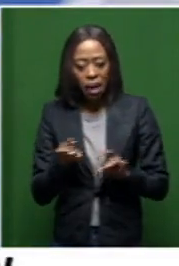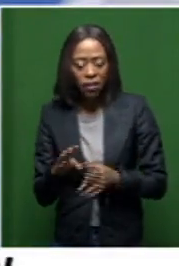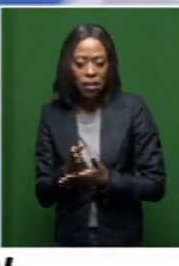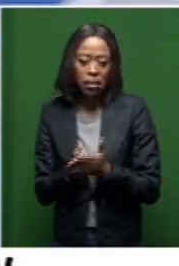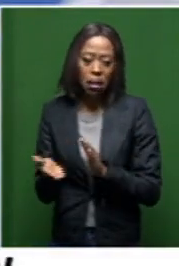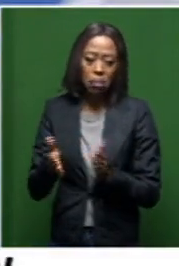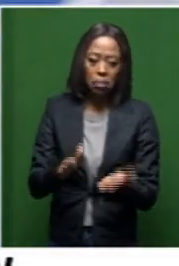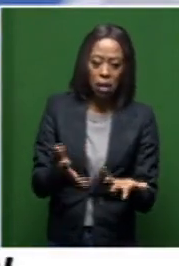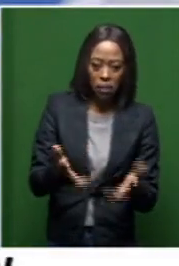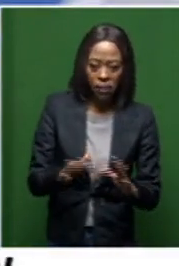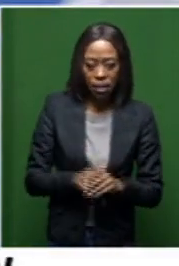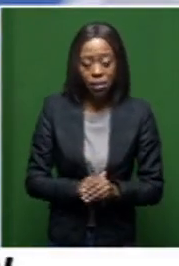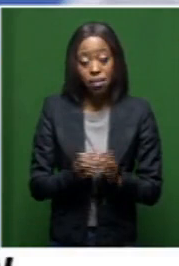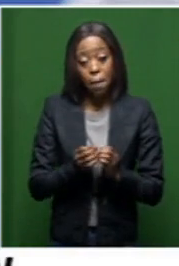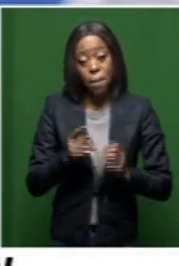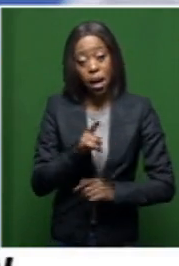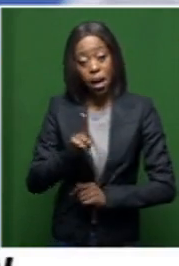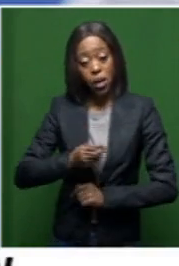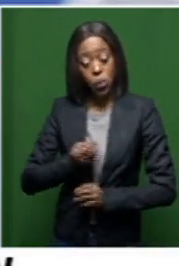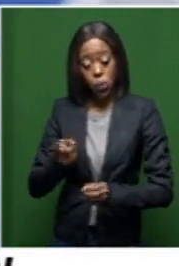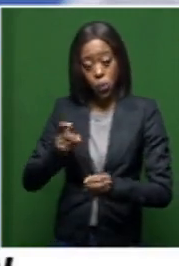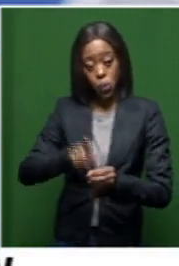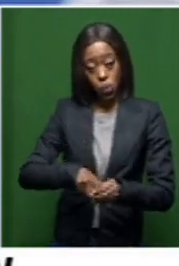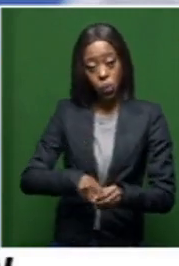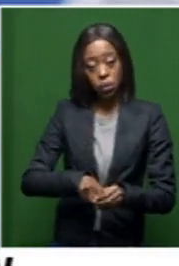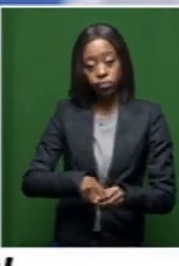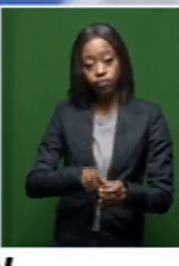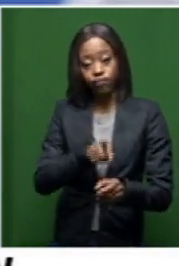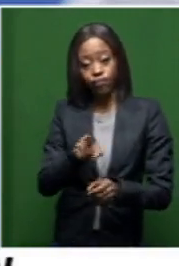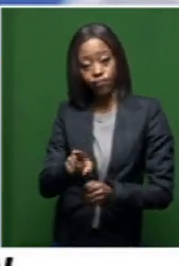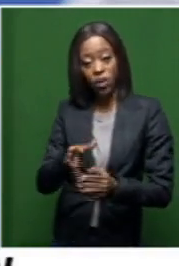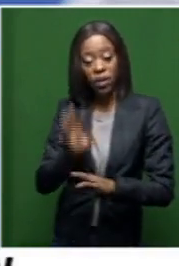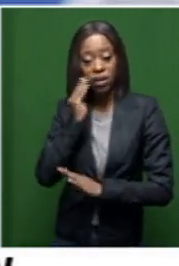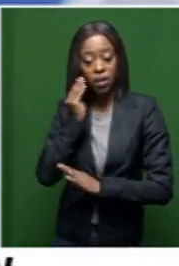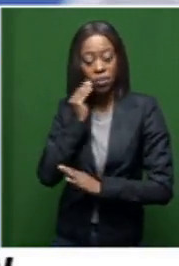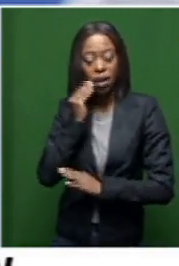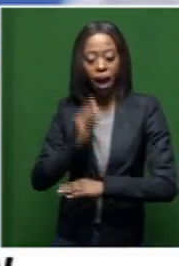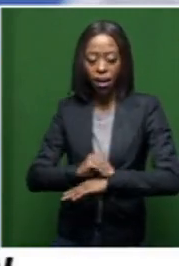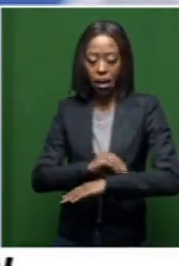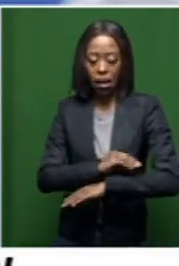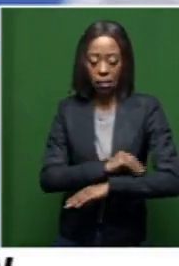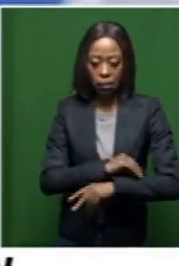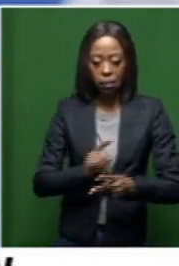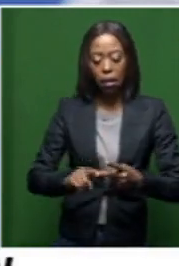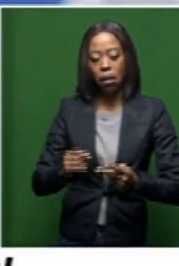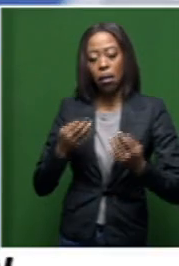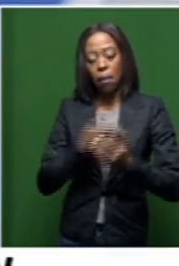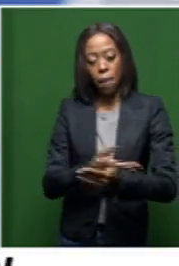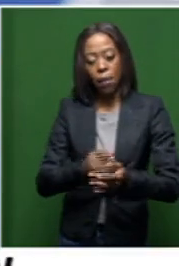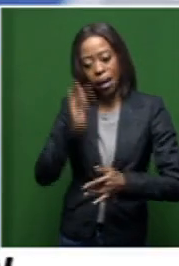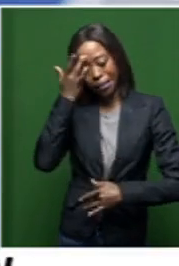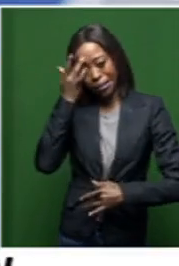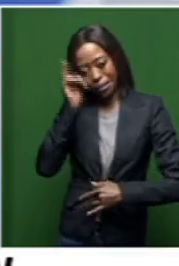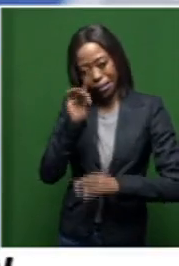die. And many of the youngsters signing up now have also experienced the struggle of cancer and of blood disease within their